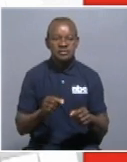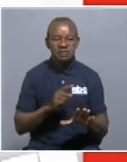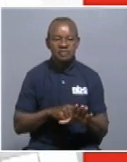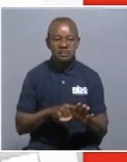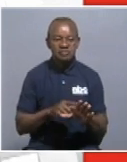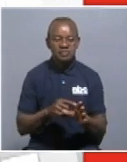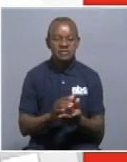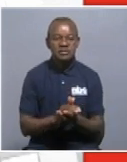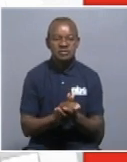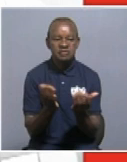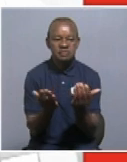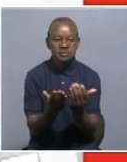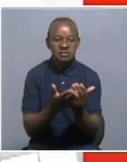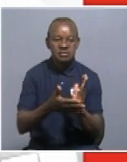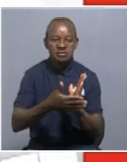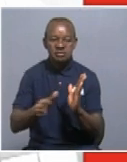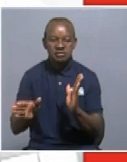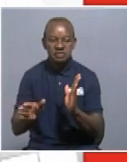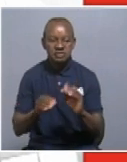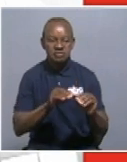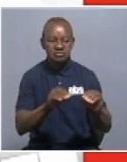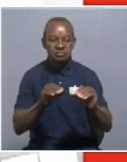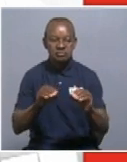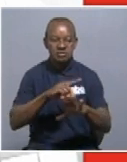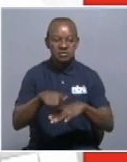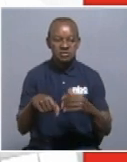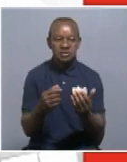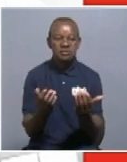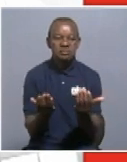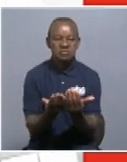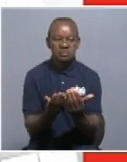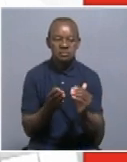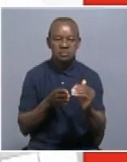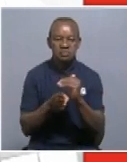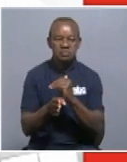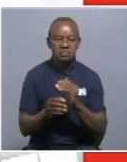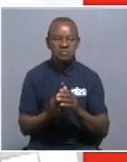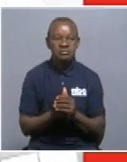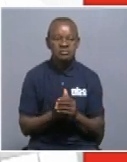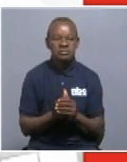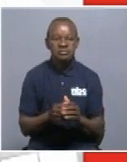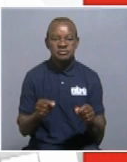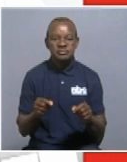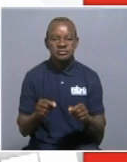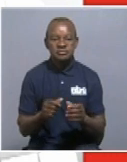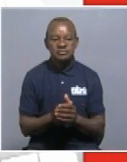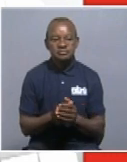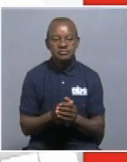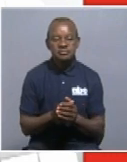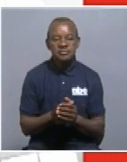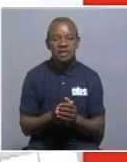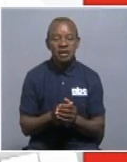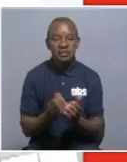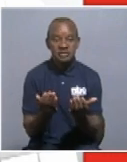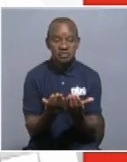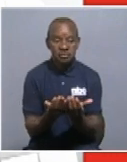the face-to-face learning in a phased-in approach. So while observing the health protocols as well as the COVID-19 pandemic prevention measures,